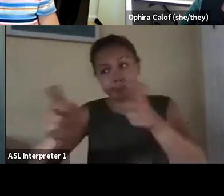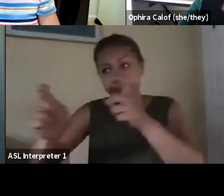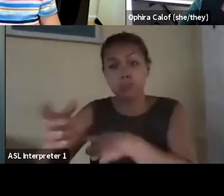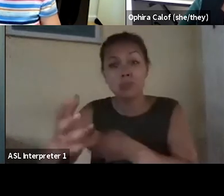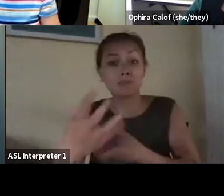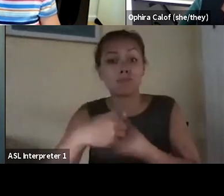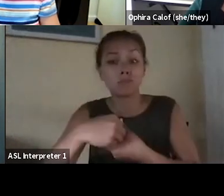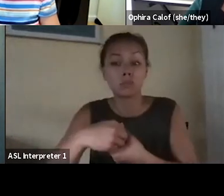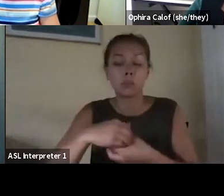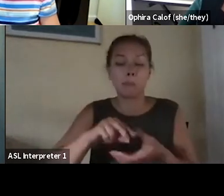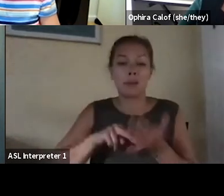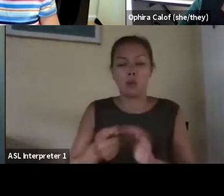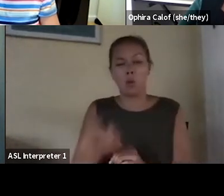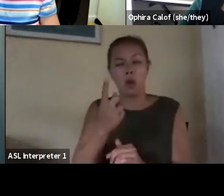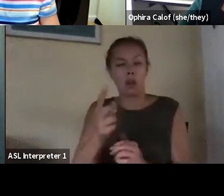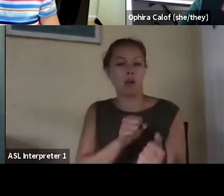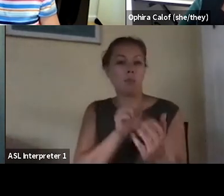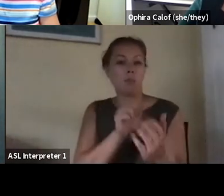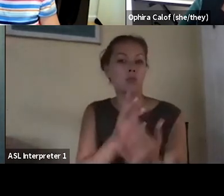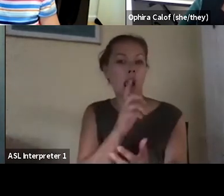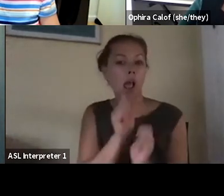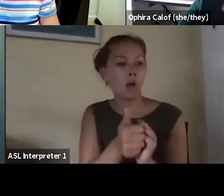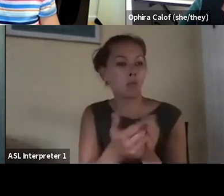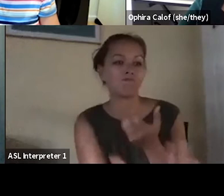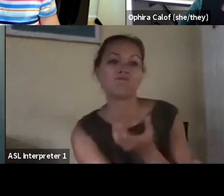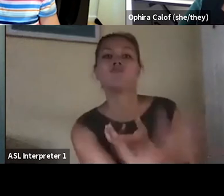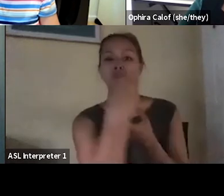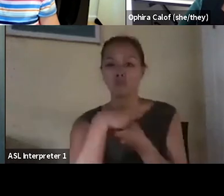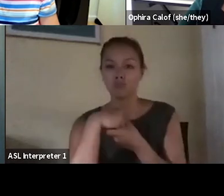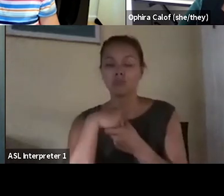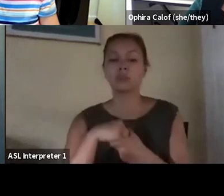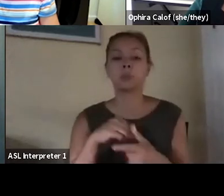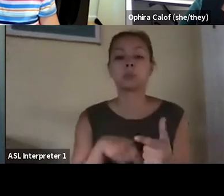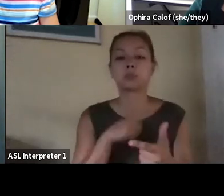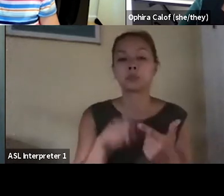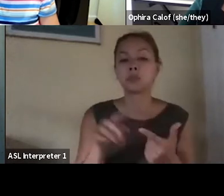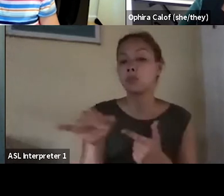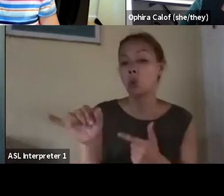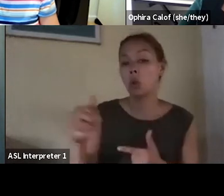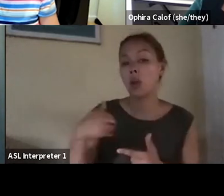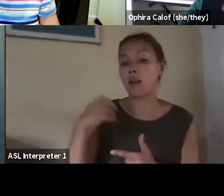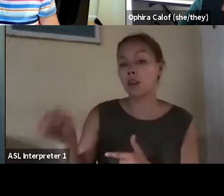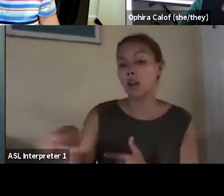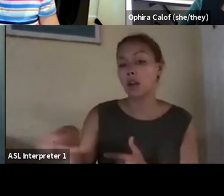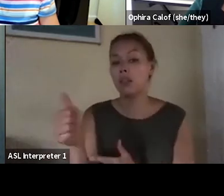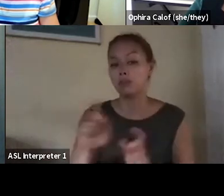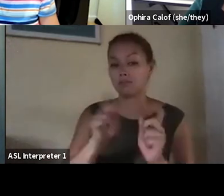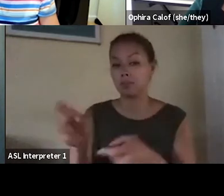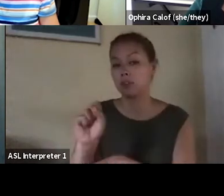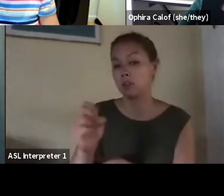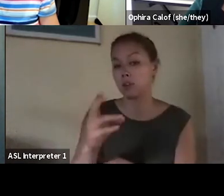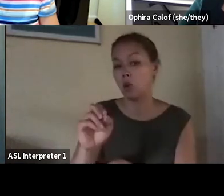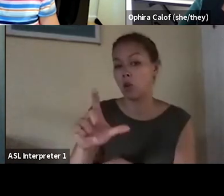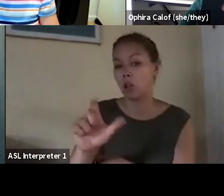of, you know, bringing in action to the cause. Also leading the John Rooney Taffy Scholarship, which is a